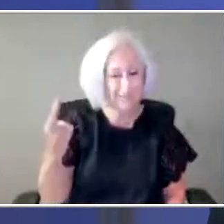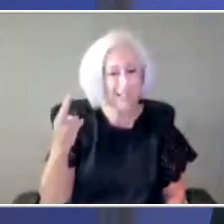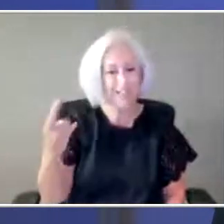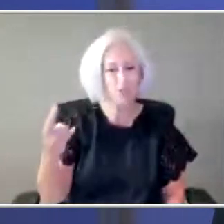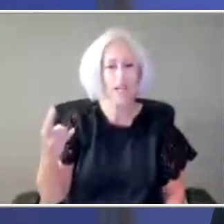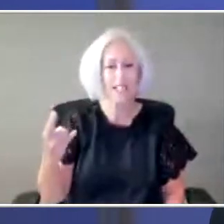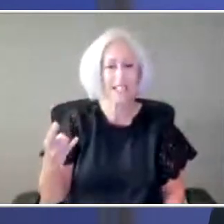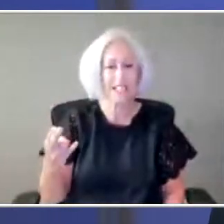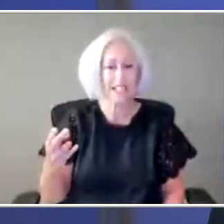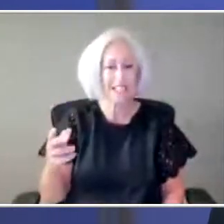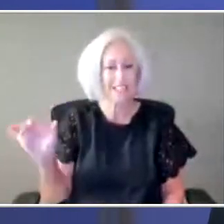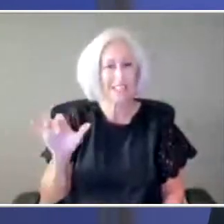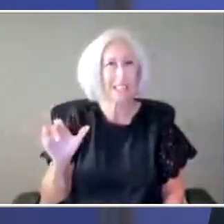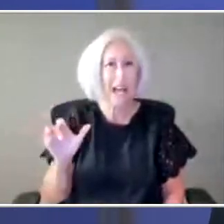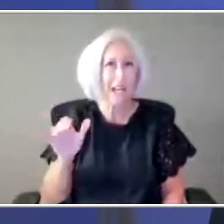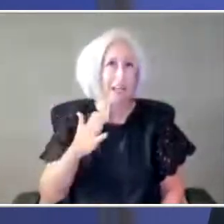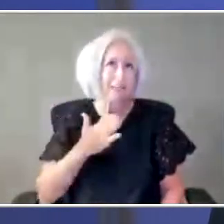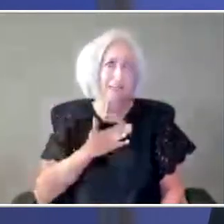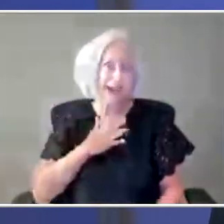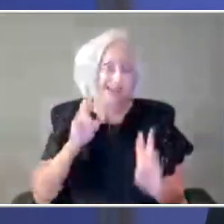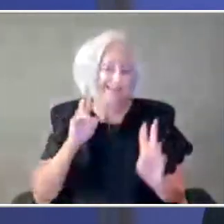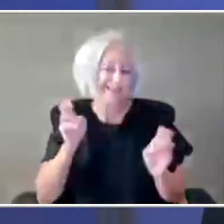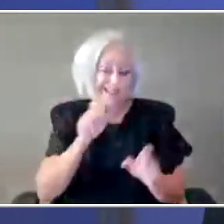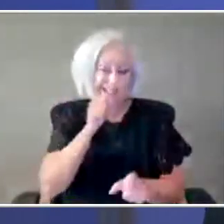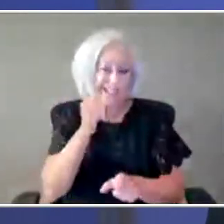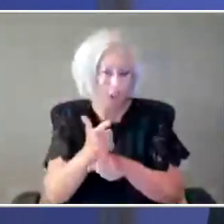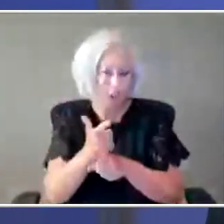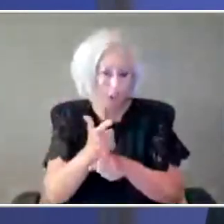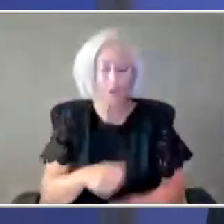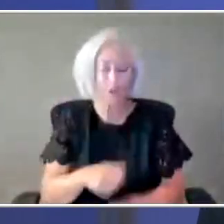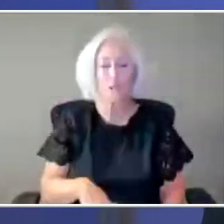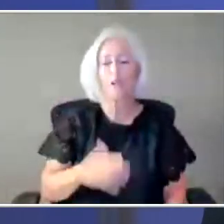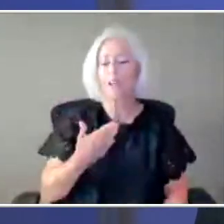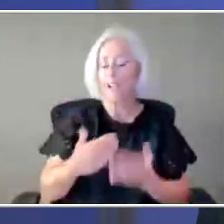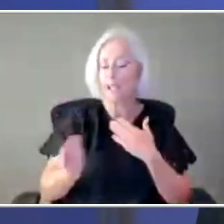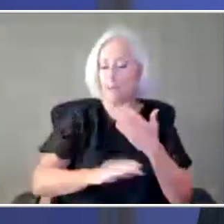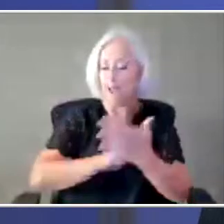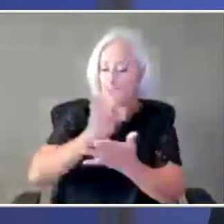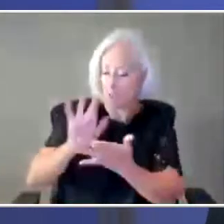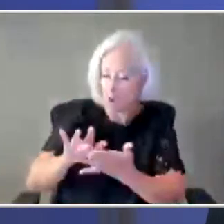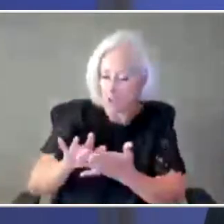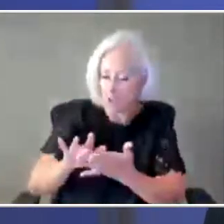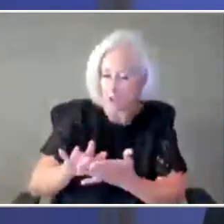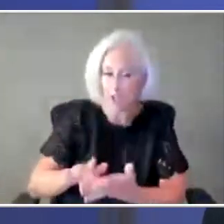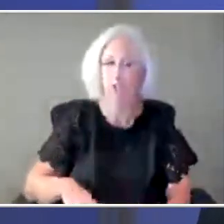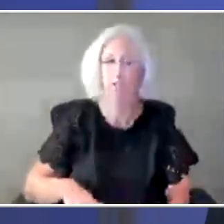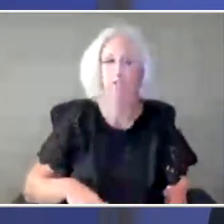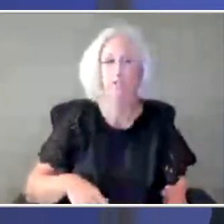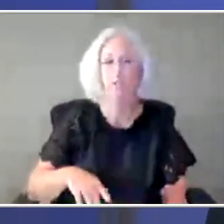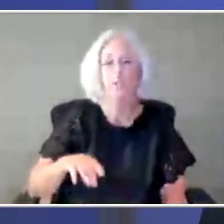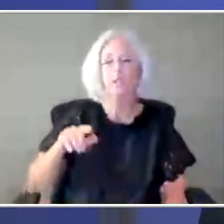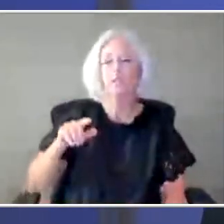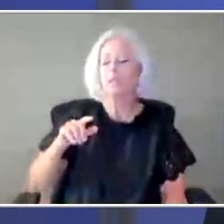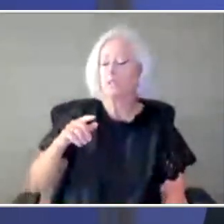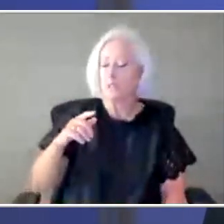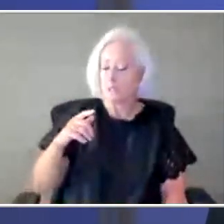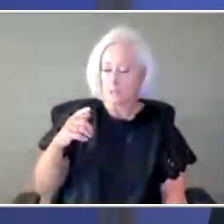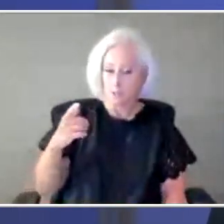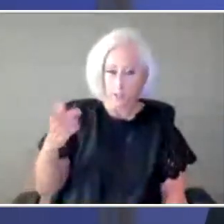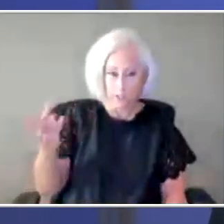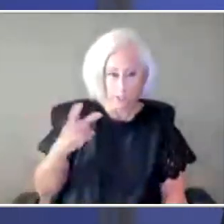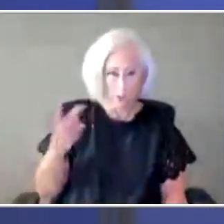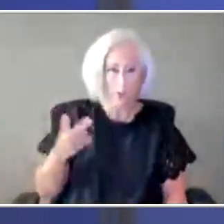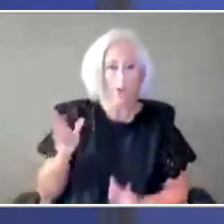sister of mine. So I reached out, Ashlyn gave me the information, I contacted, and they put me in contact then with Nancy